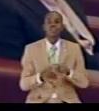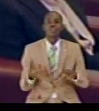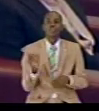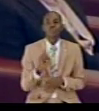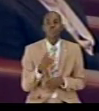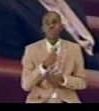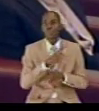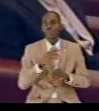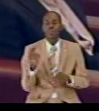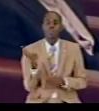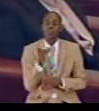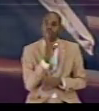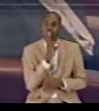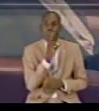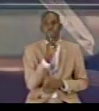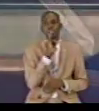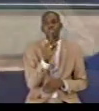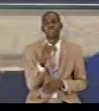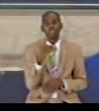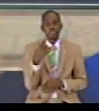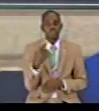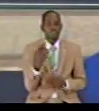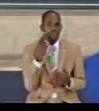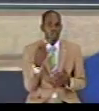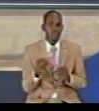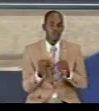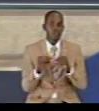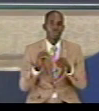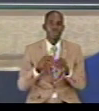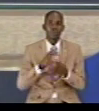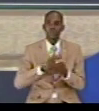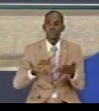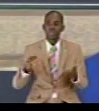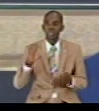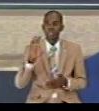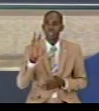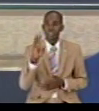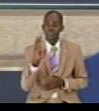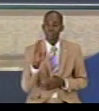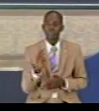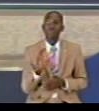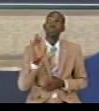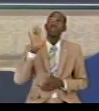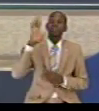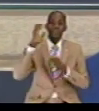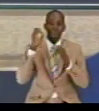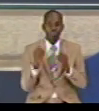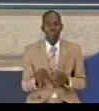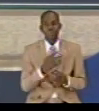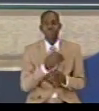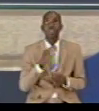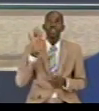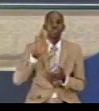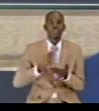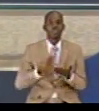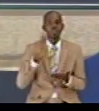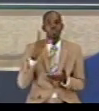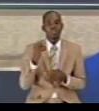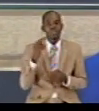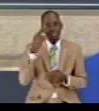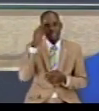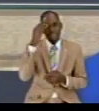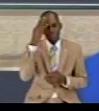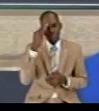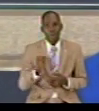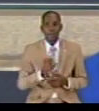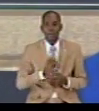water is. It goes on in verse 2 to see thy power and thy glory. It says, the reason I'm seeking after you, and